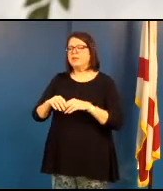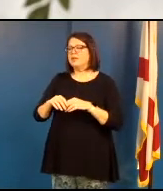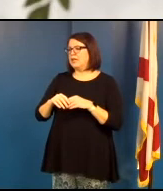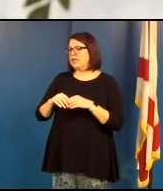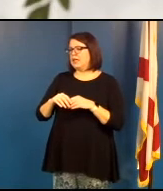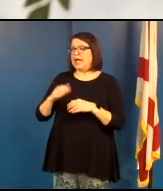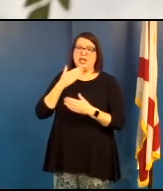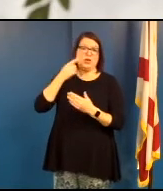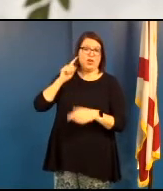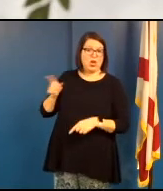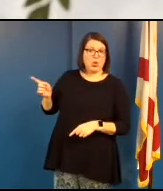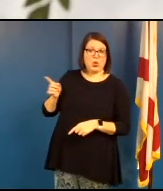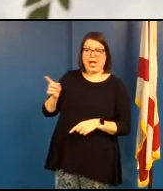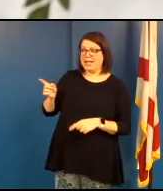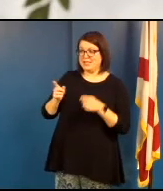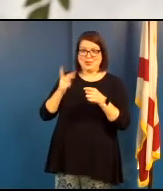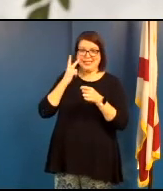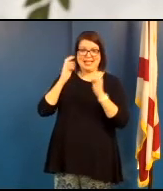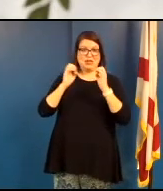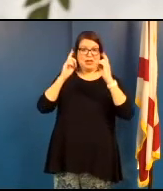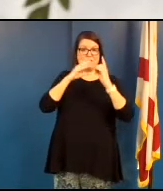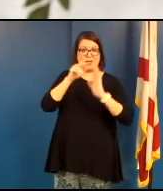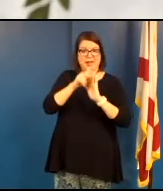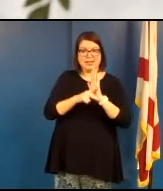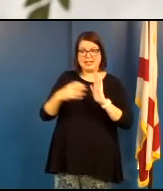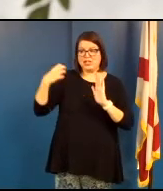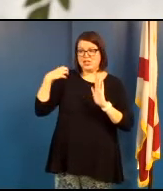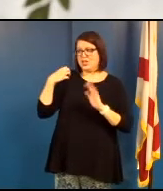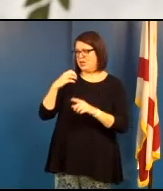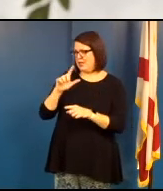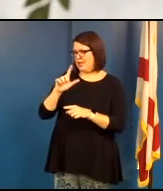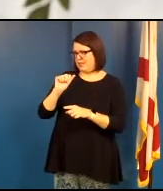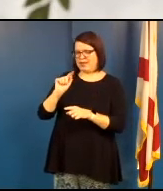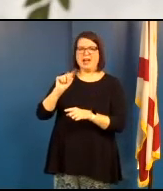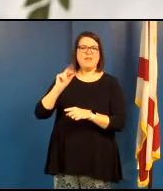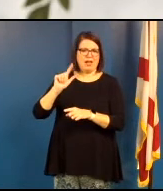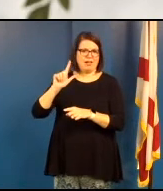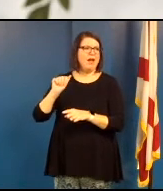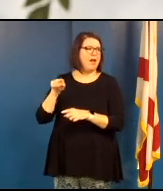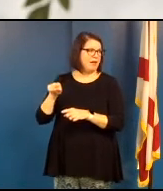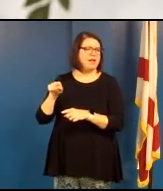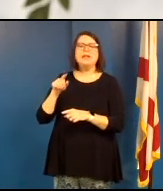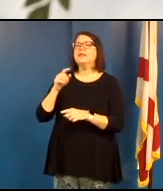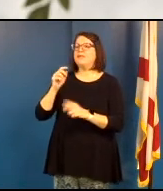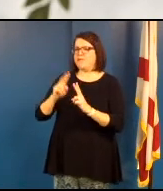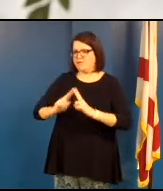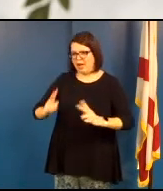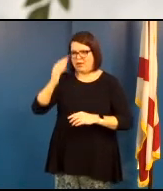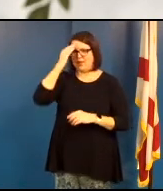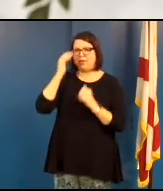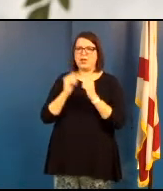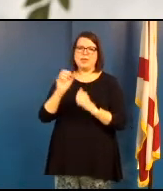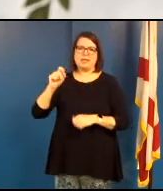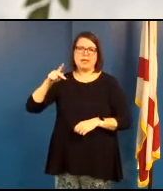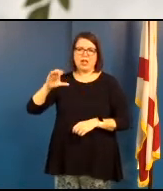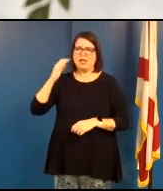good for y'all is the education policy chair is gonna be Chris Lotbala, someone that is very familiar with St. Pete College, knows